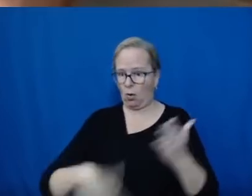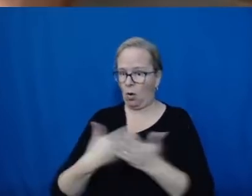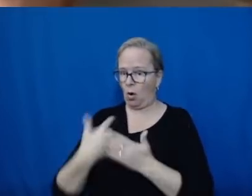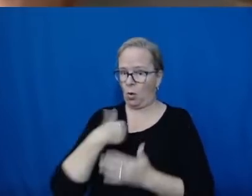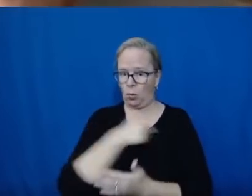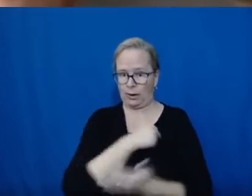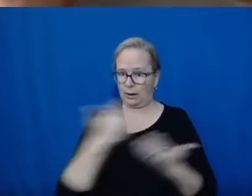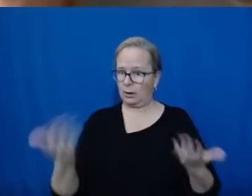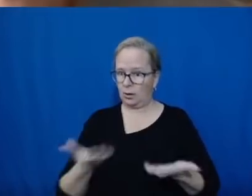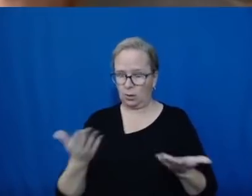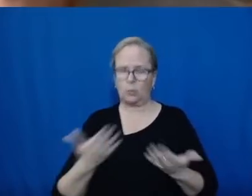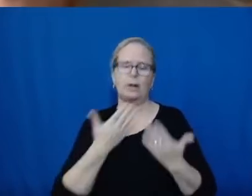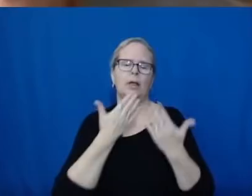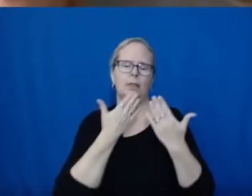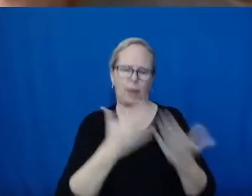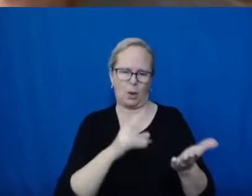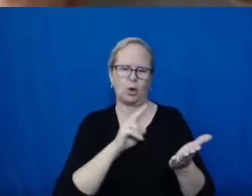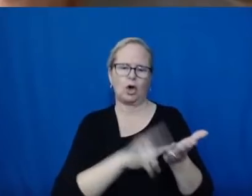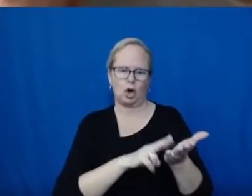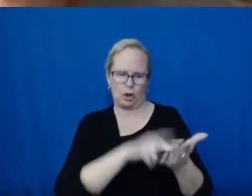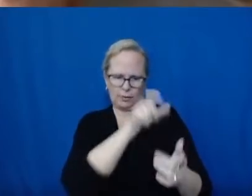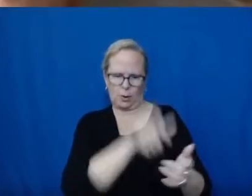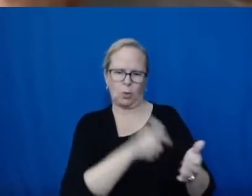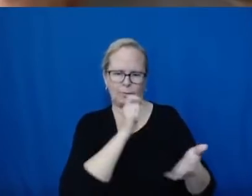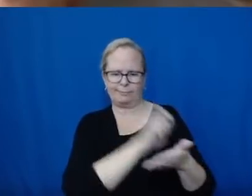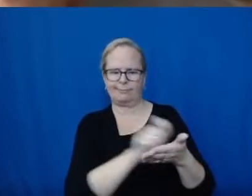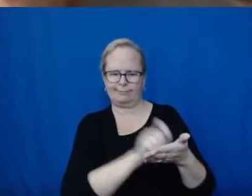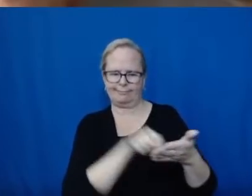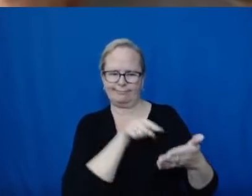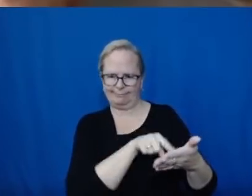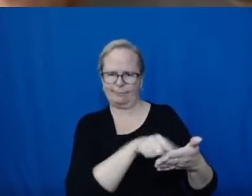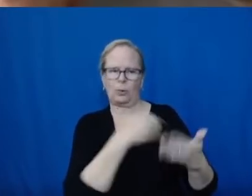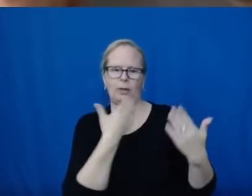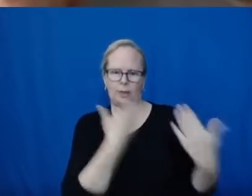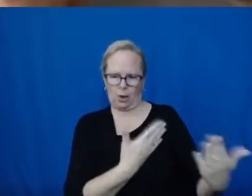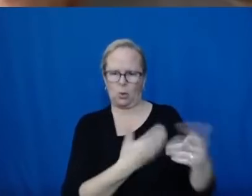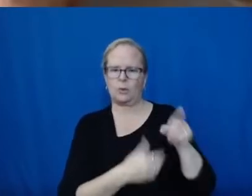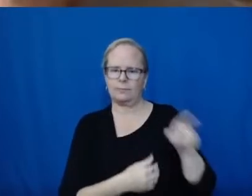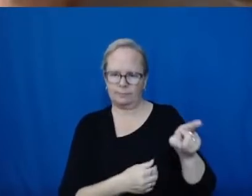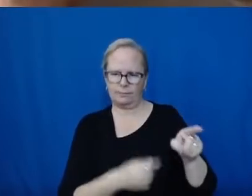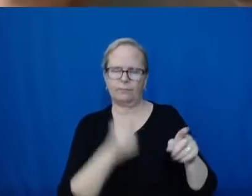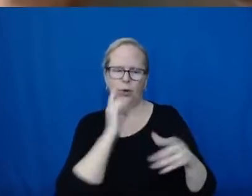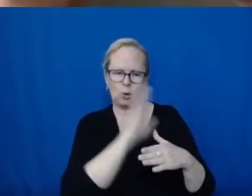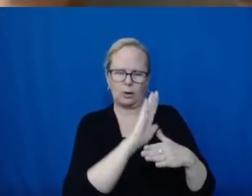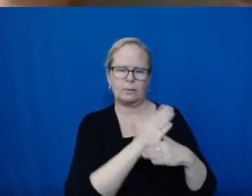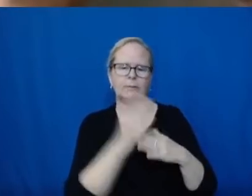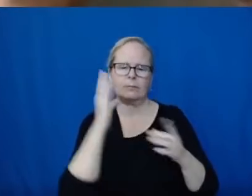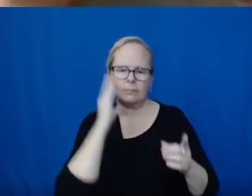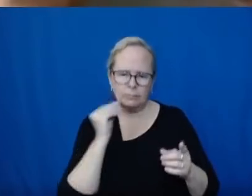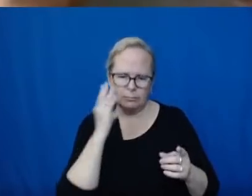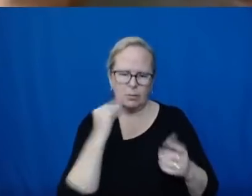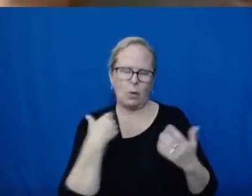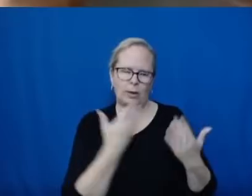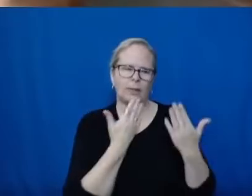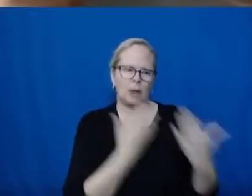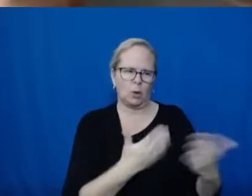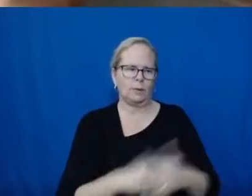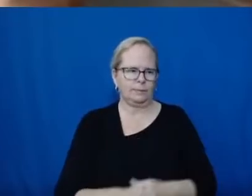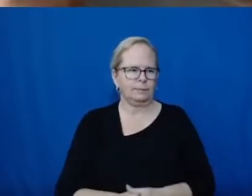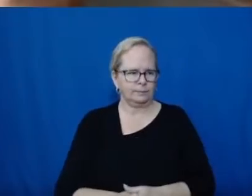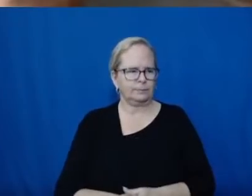Alberta, I would also like to echo Dr. Vipond's sentiments. Thank you for sharing your experience with